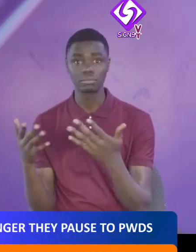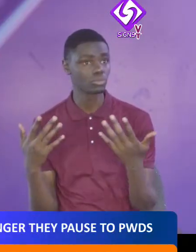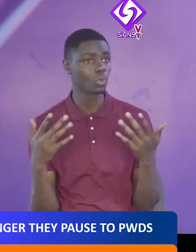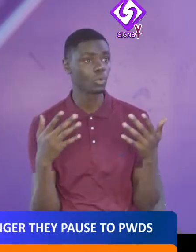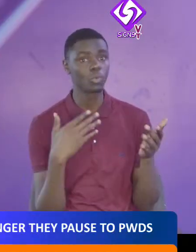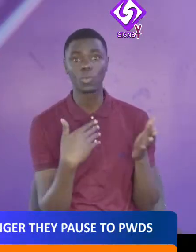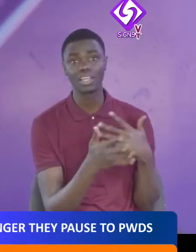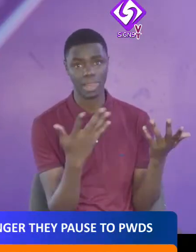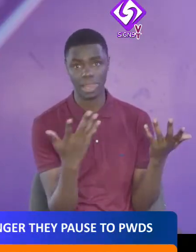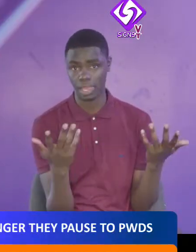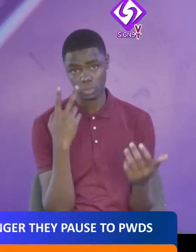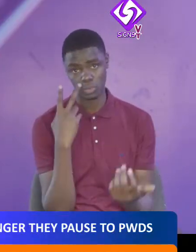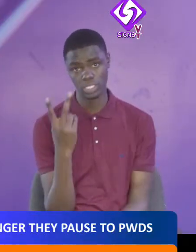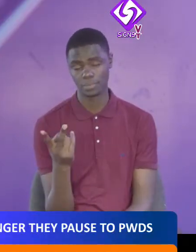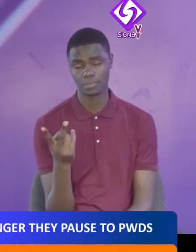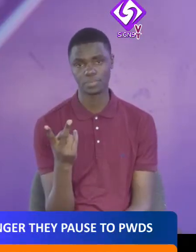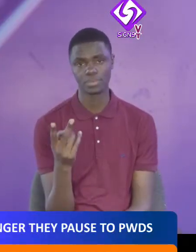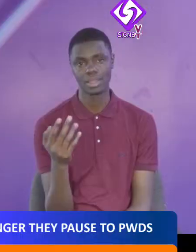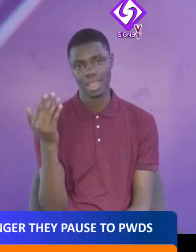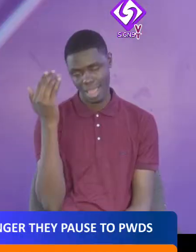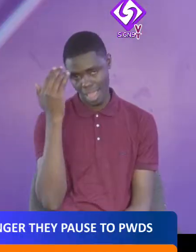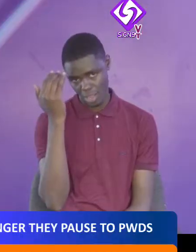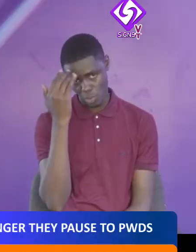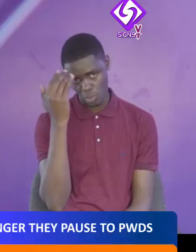So I know that in Europe,